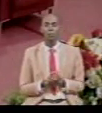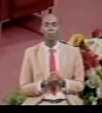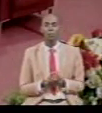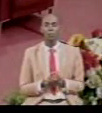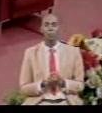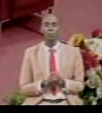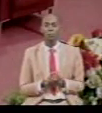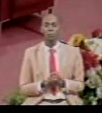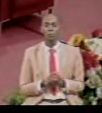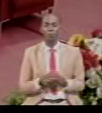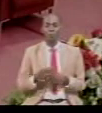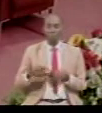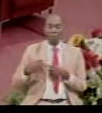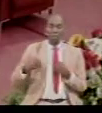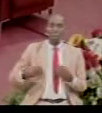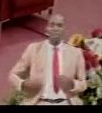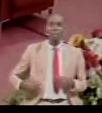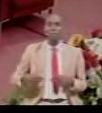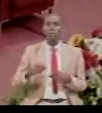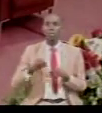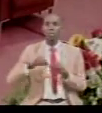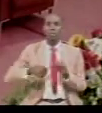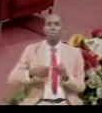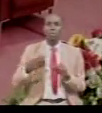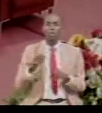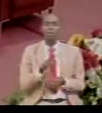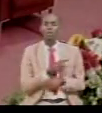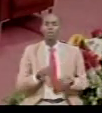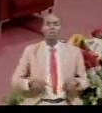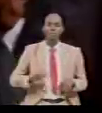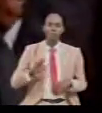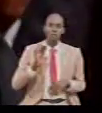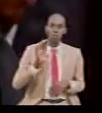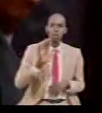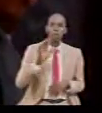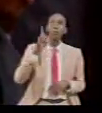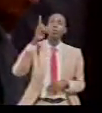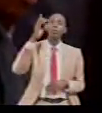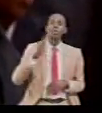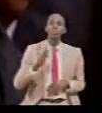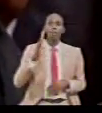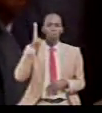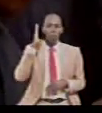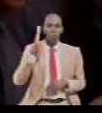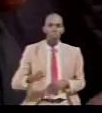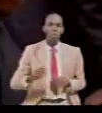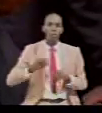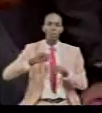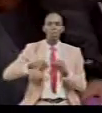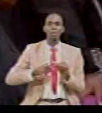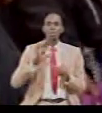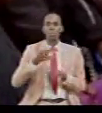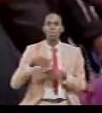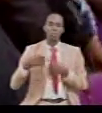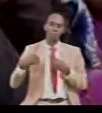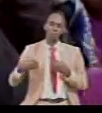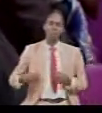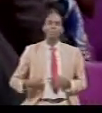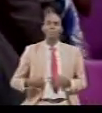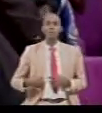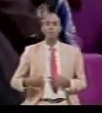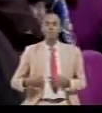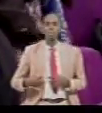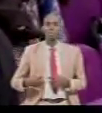Heart circumcision. The Lord your God will circumcise your heart